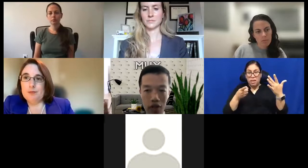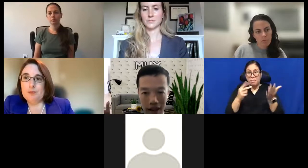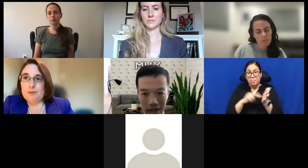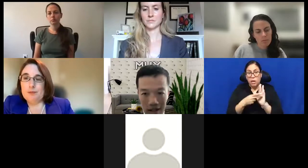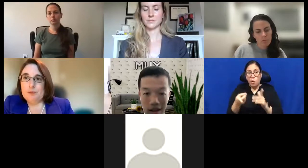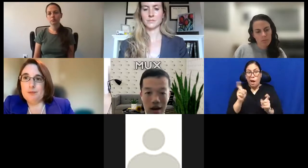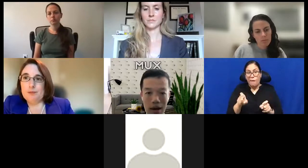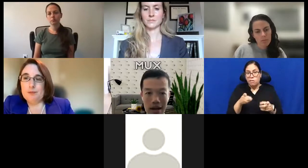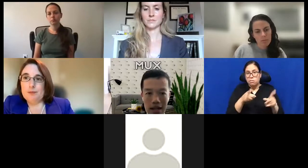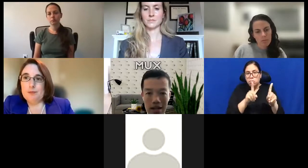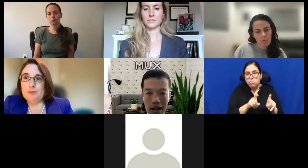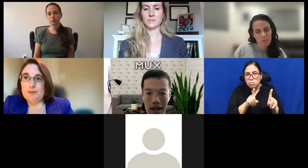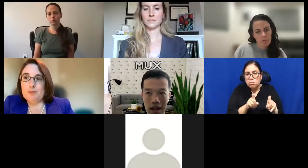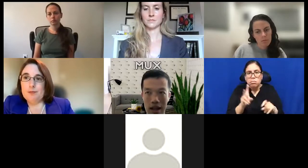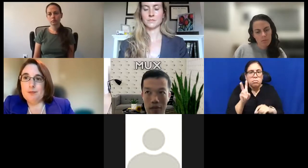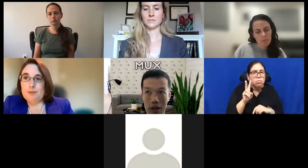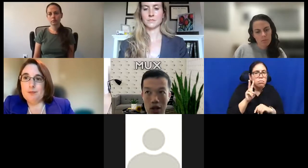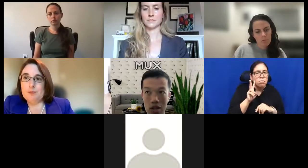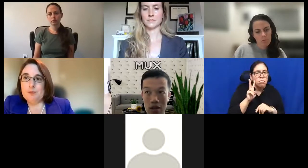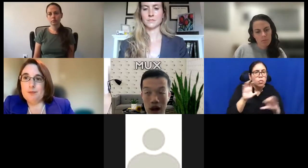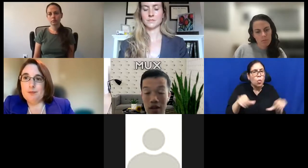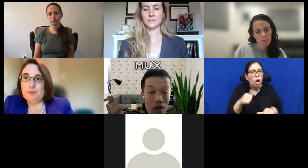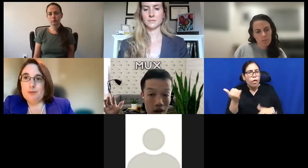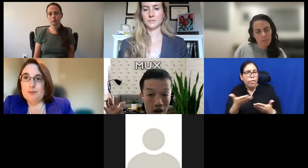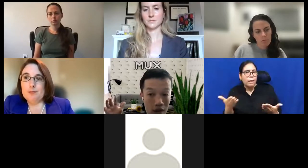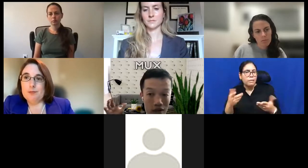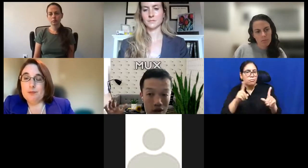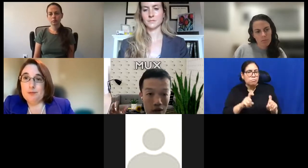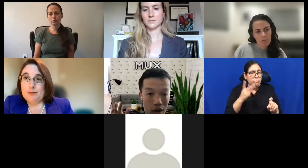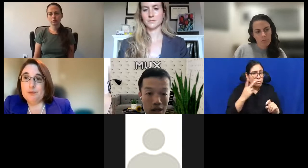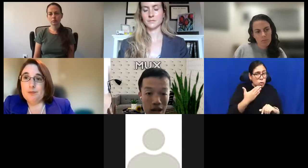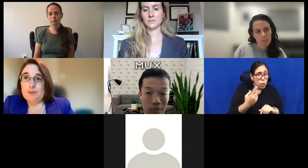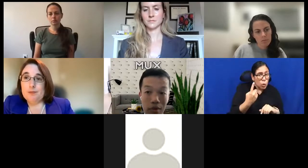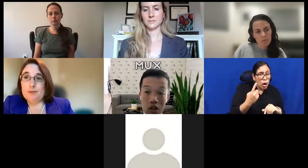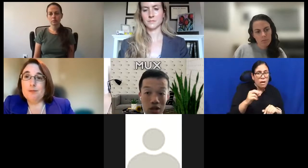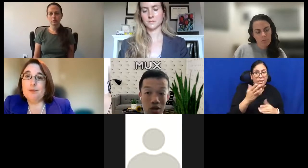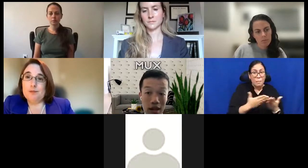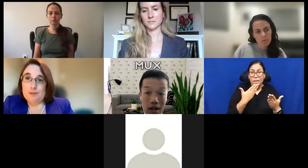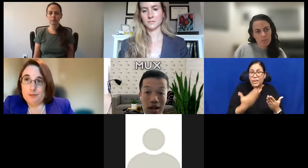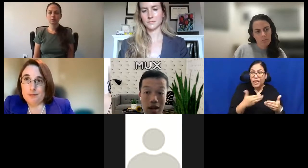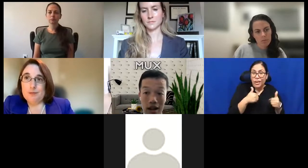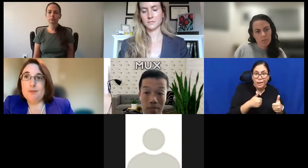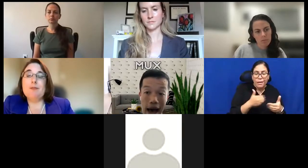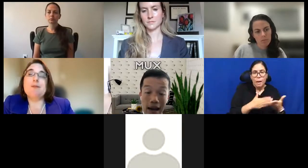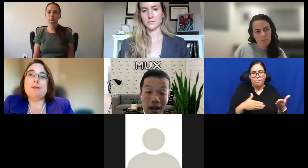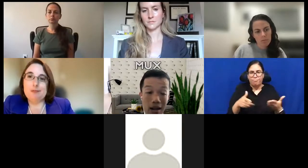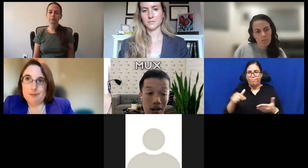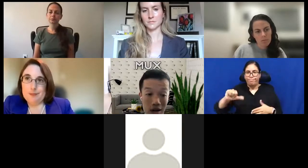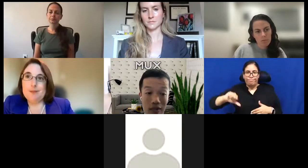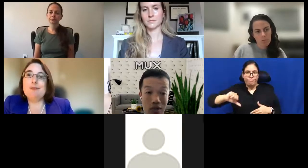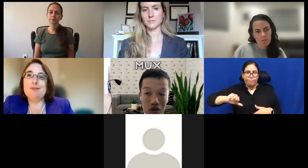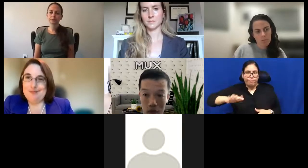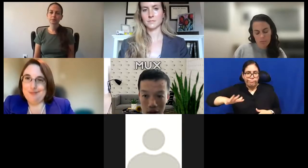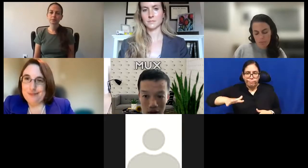and do a lot of other things. But it's there's a lot of good loan officers and realtors out there, but then there's also like a lot of